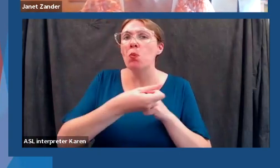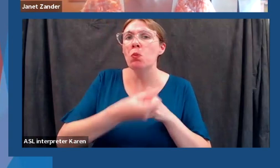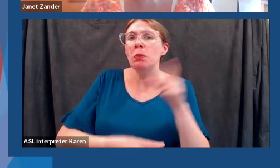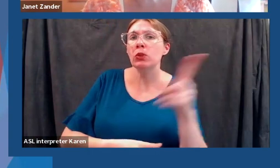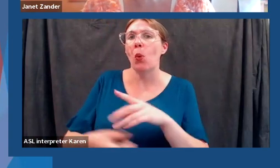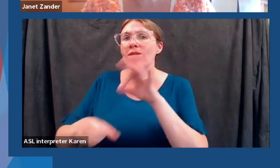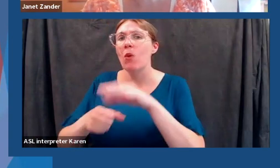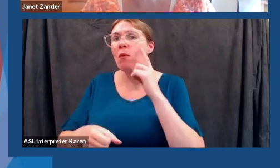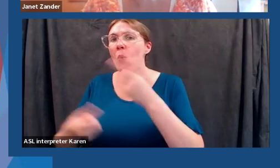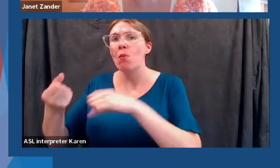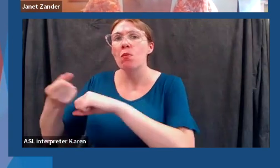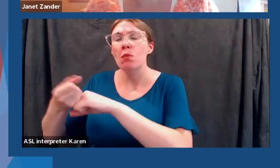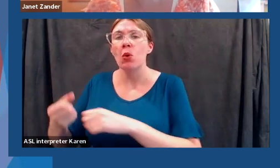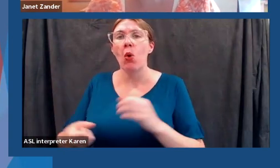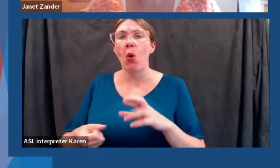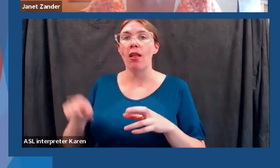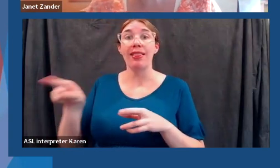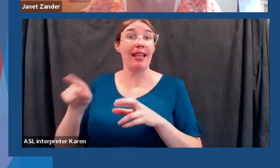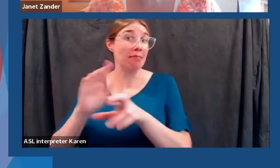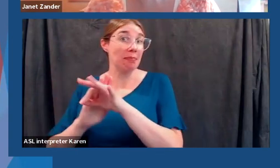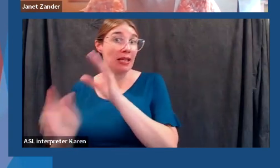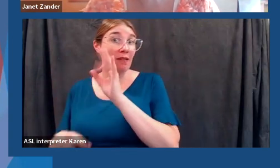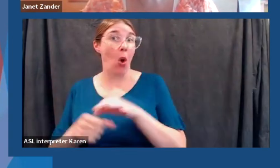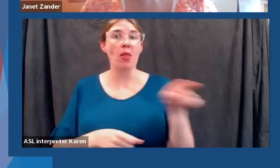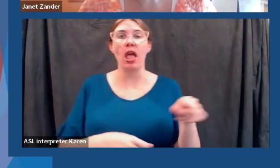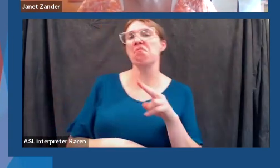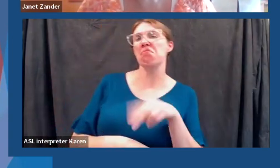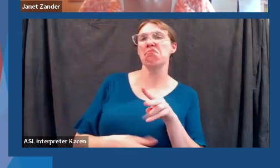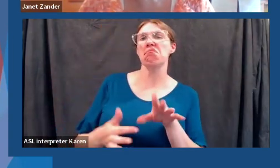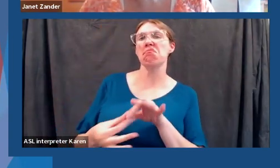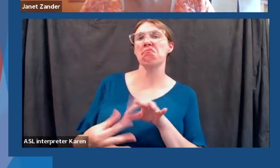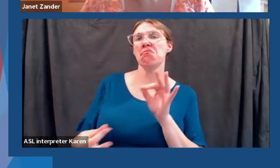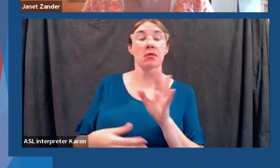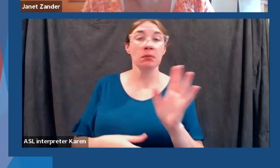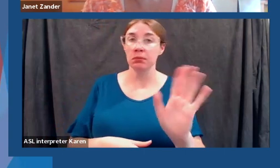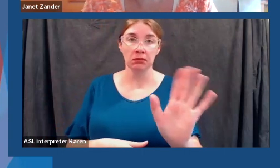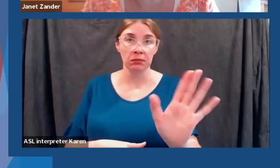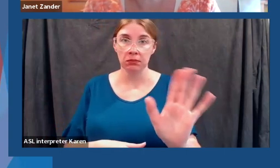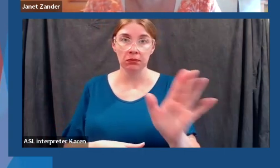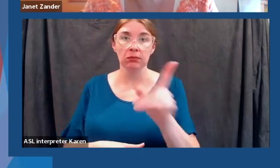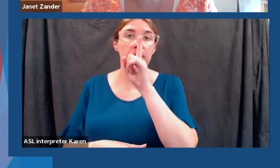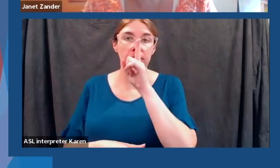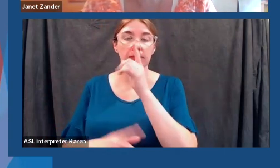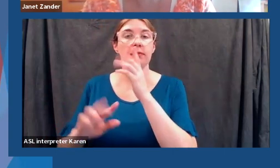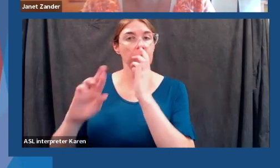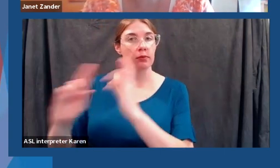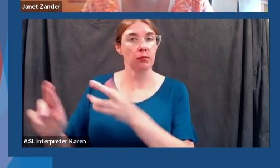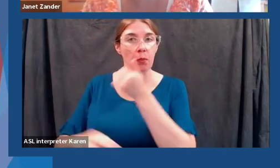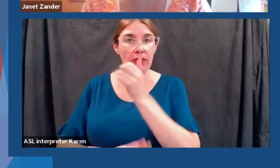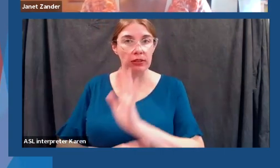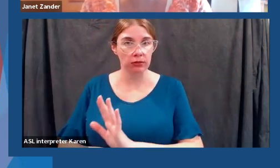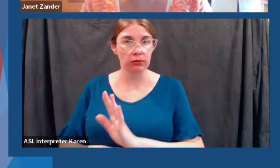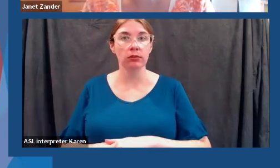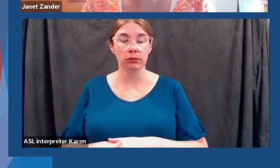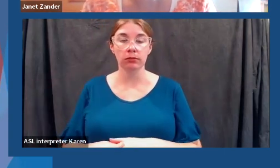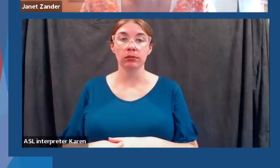how the person chooses to vote. We want that to be private and independent for the person themselves, unless they're actually asking somebody to check a